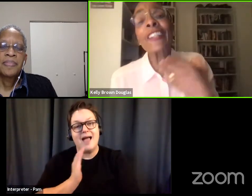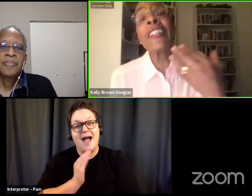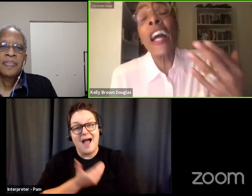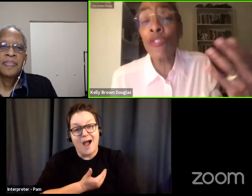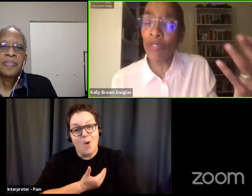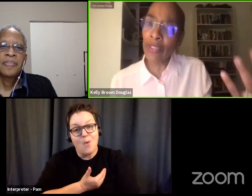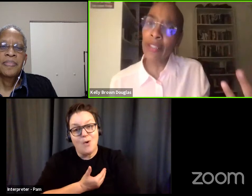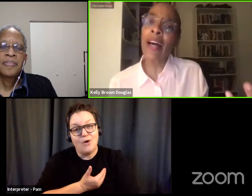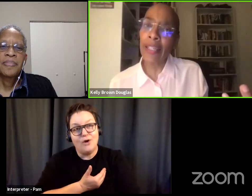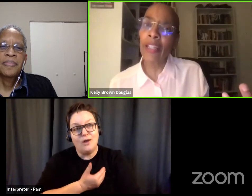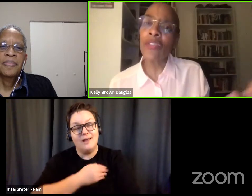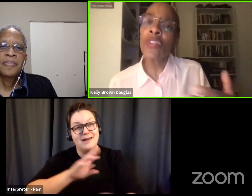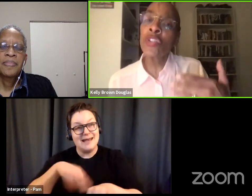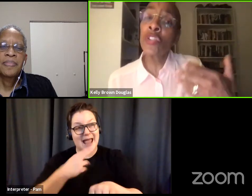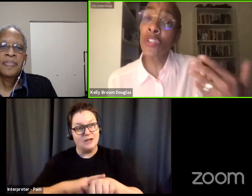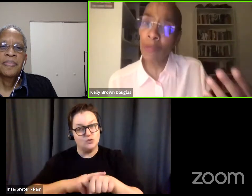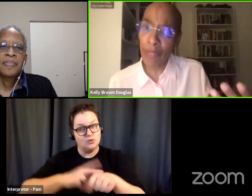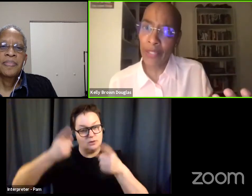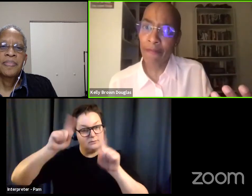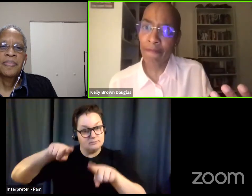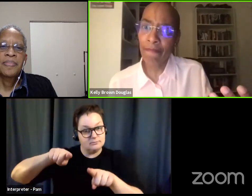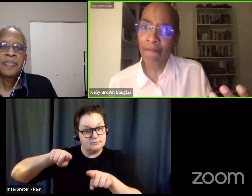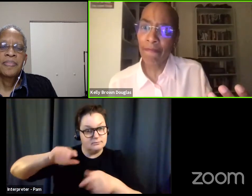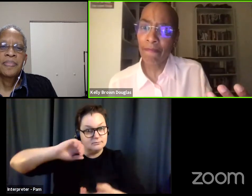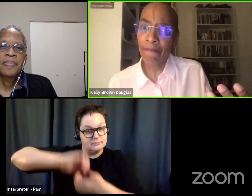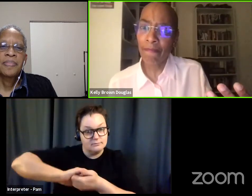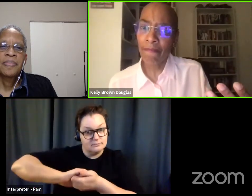our natural alliance should be